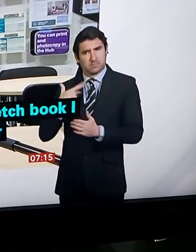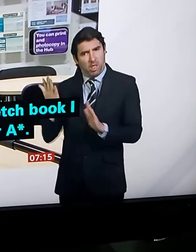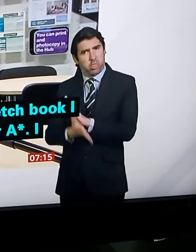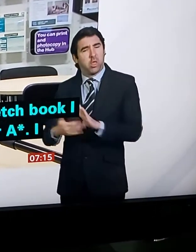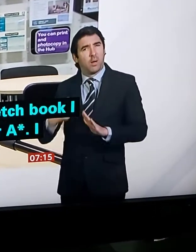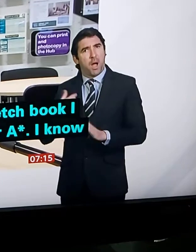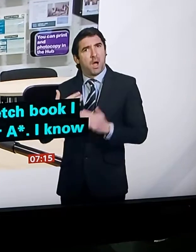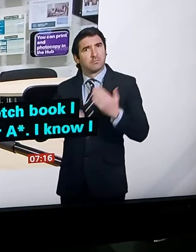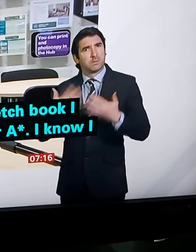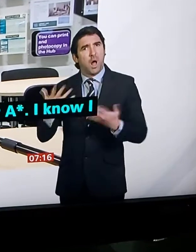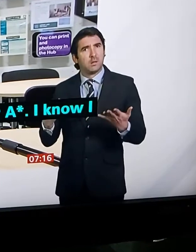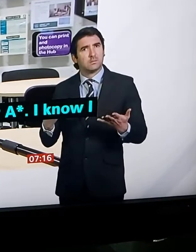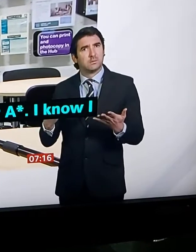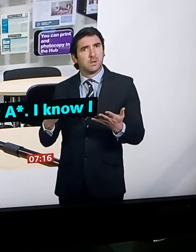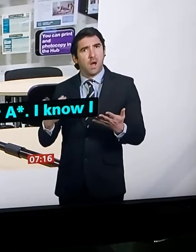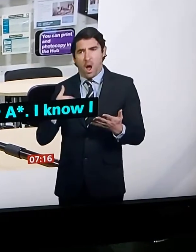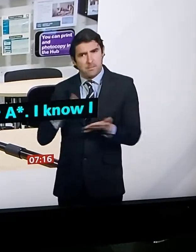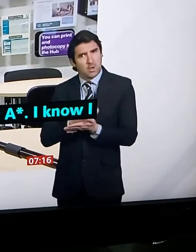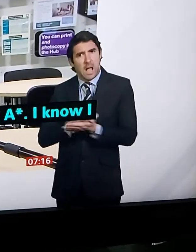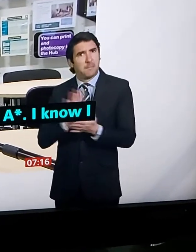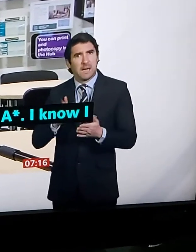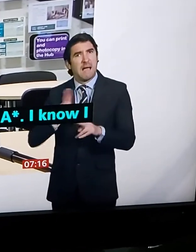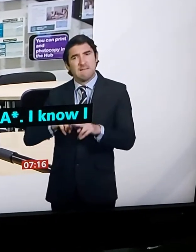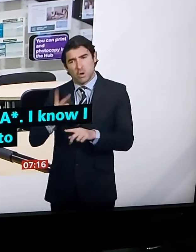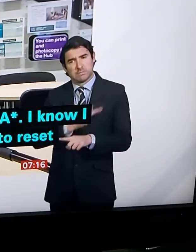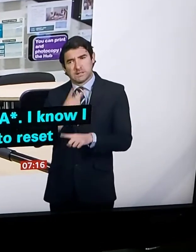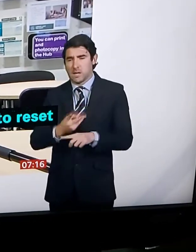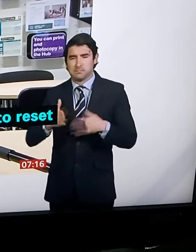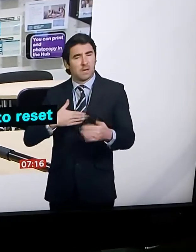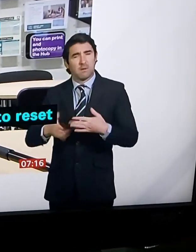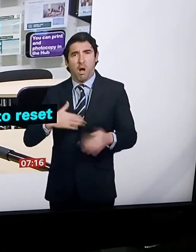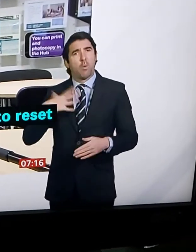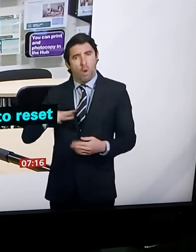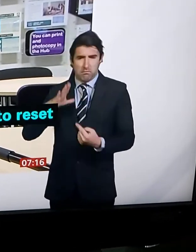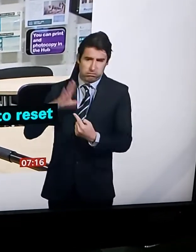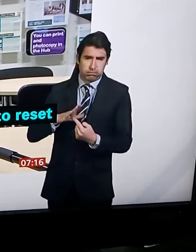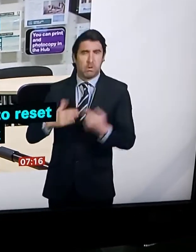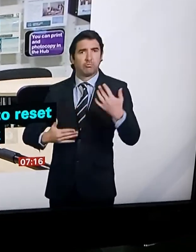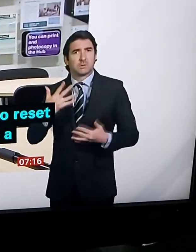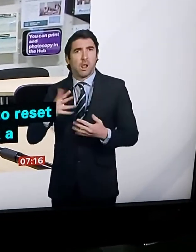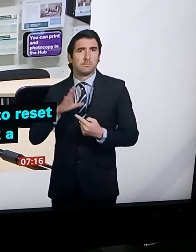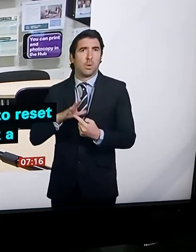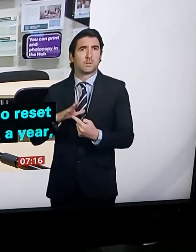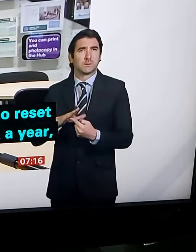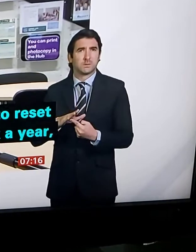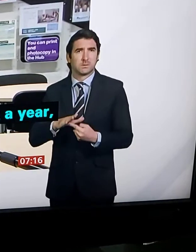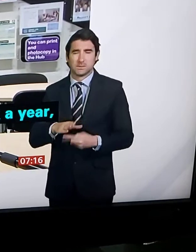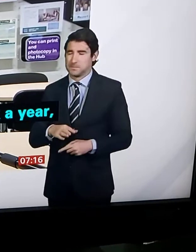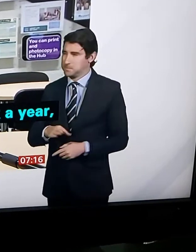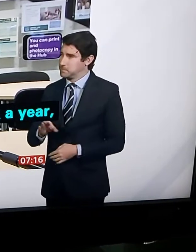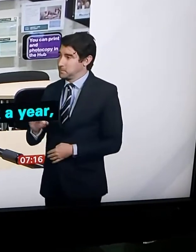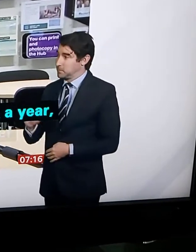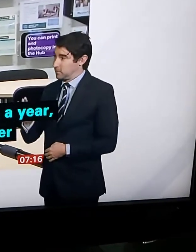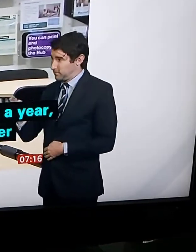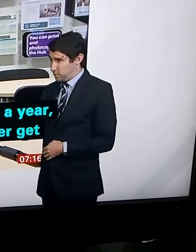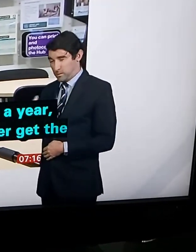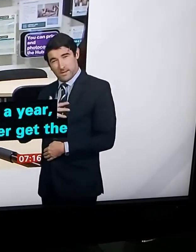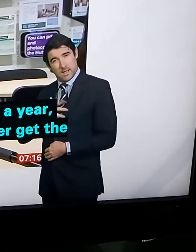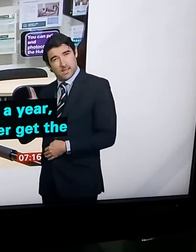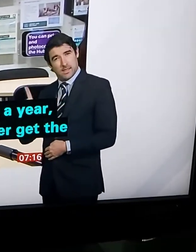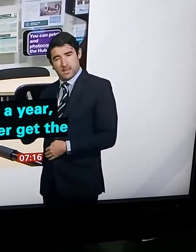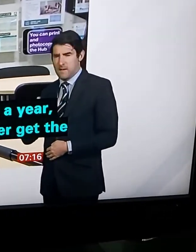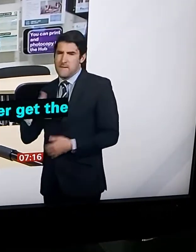year and have to, be set back a year, then that's fine, as long as I get the grades that I truly deserve. What do you think about the fact you've been left in that situation? I feel like it's